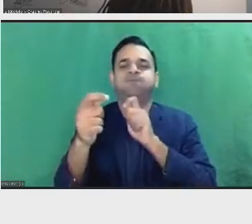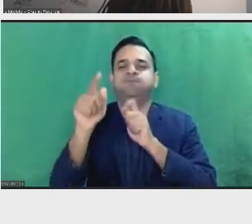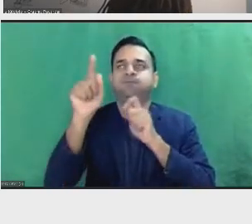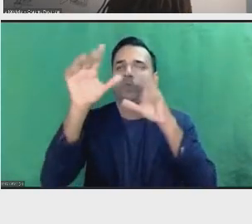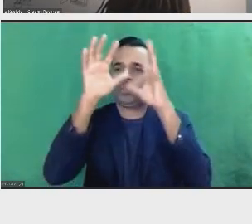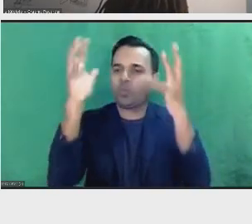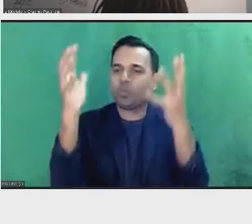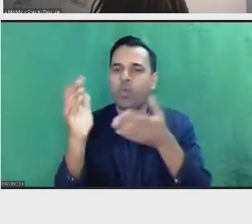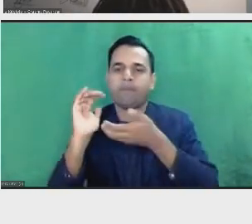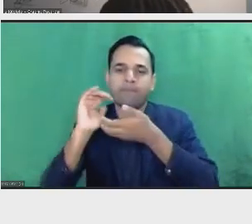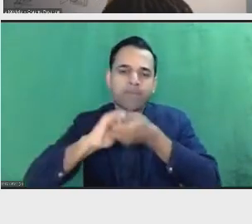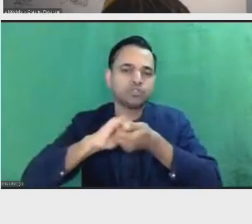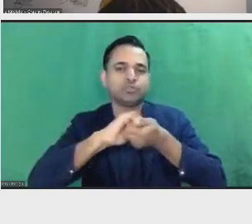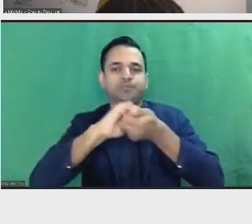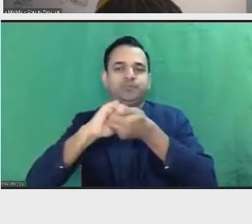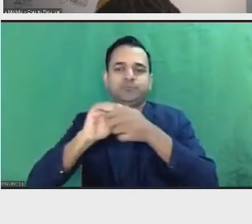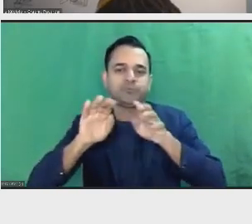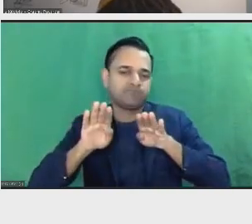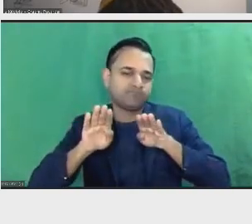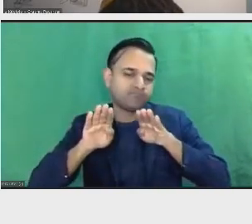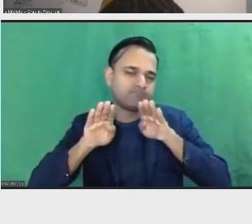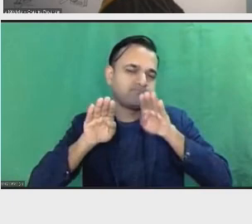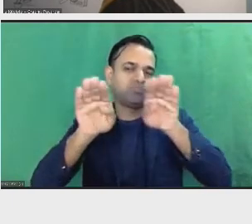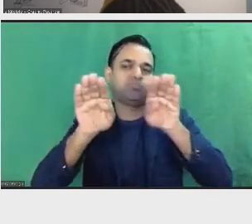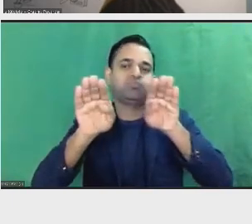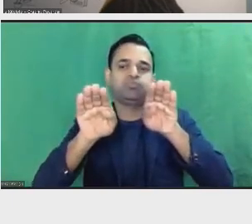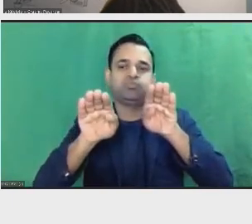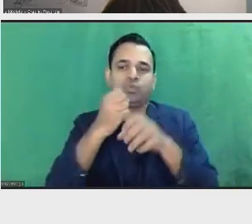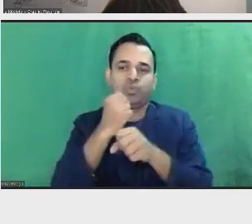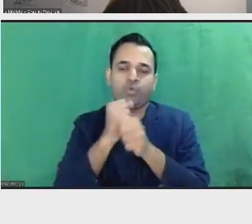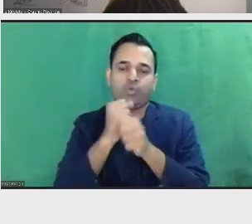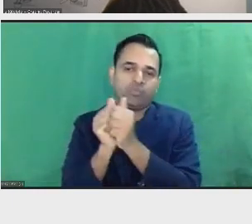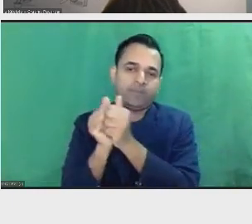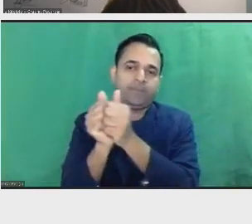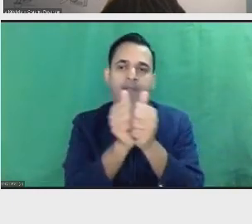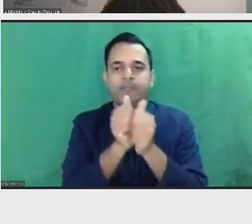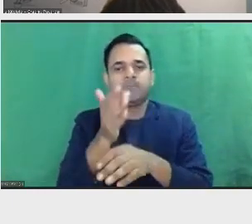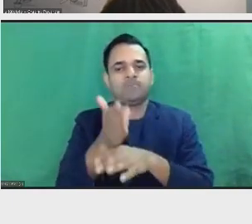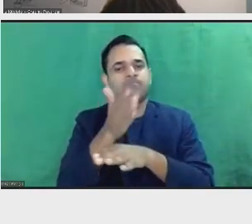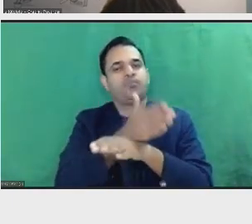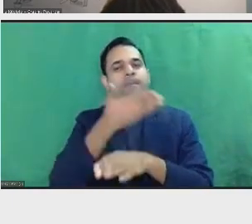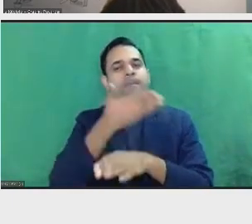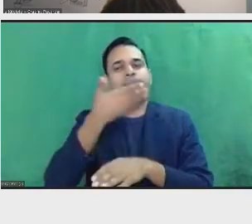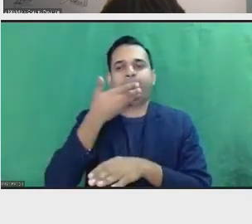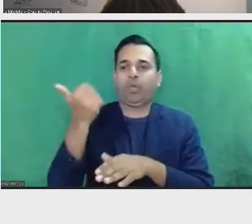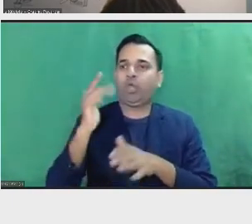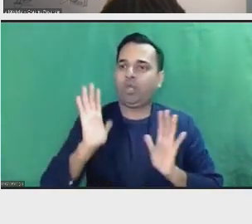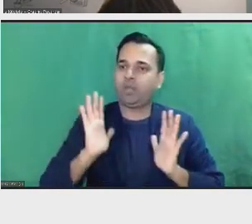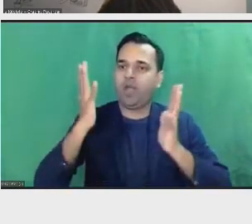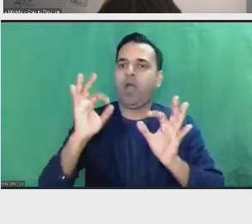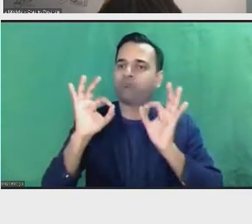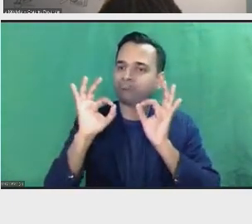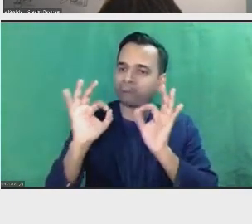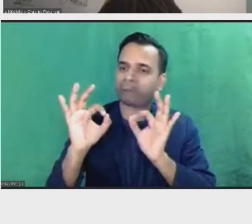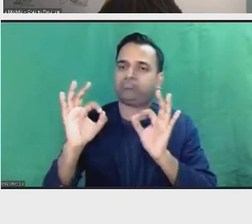life, our health, and the planet's health. This work can only be saved if we do